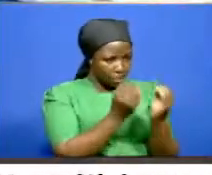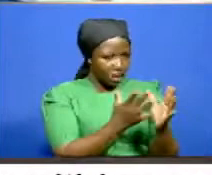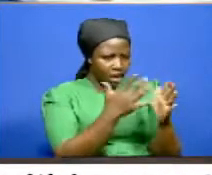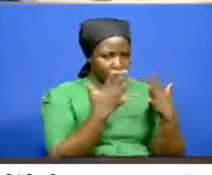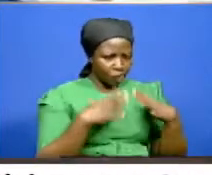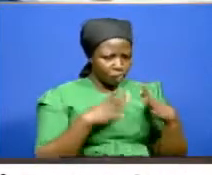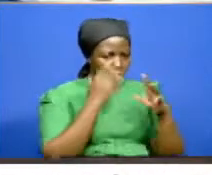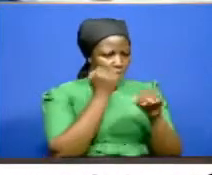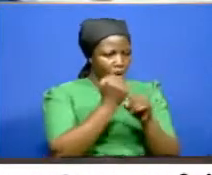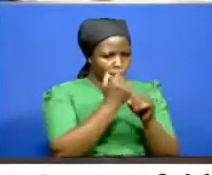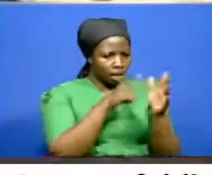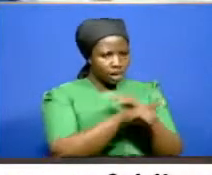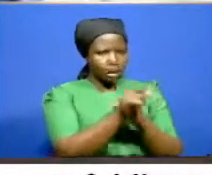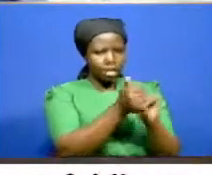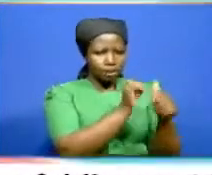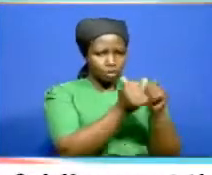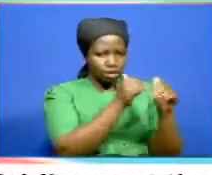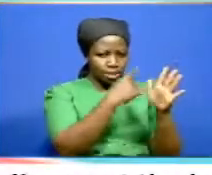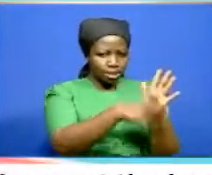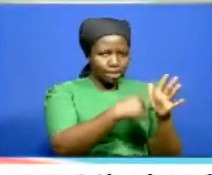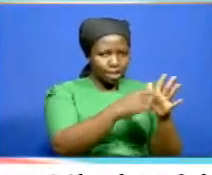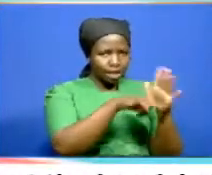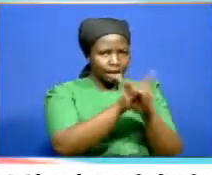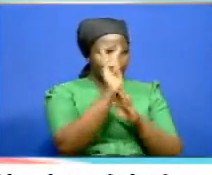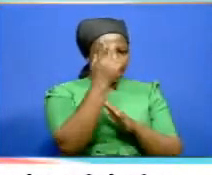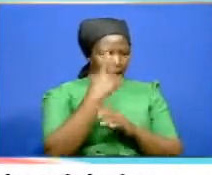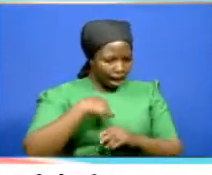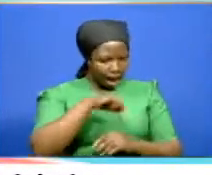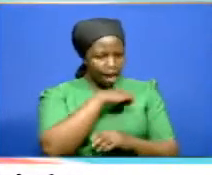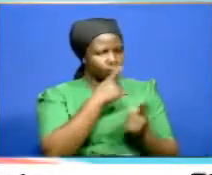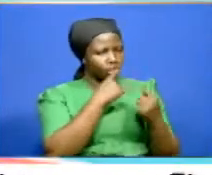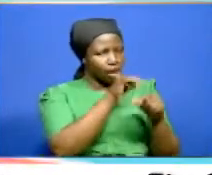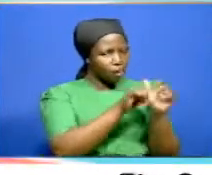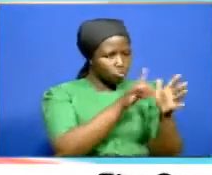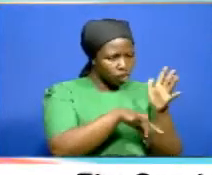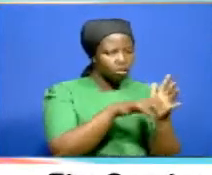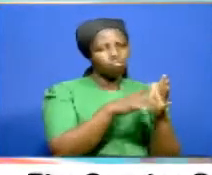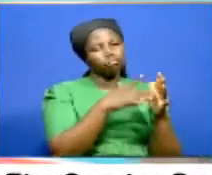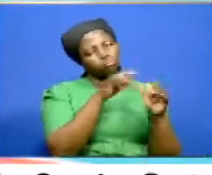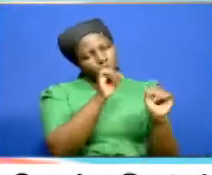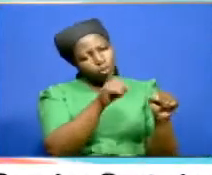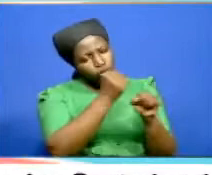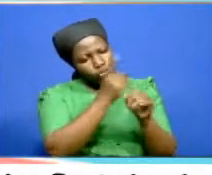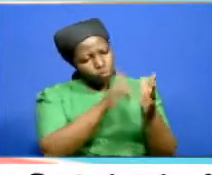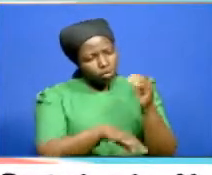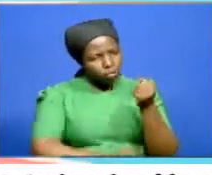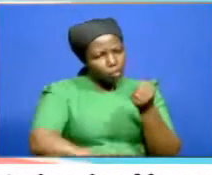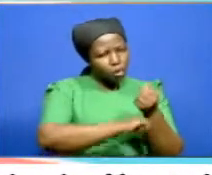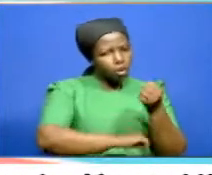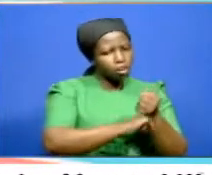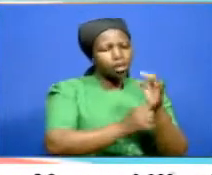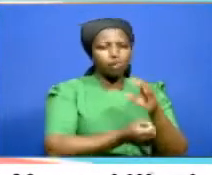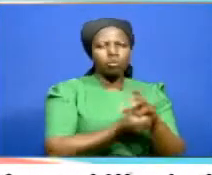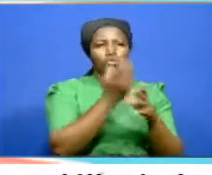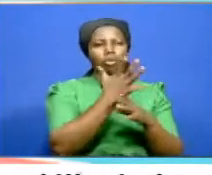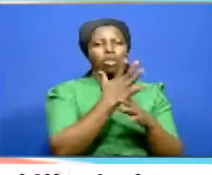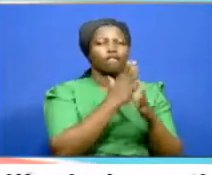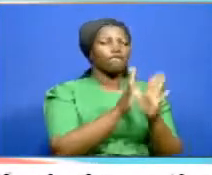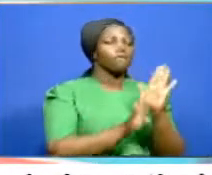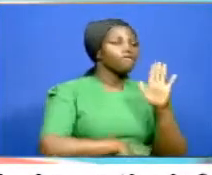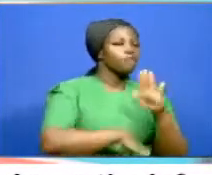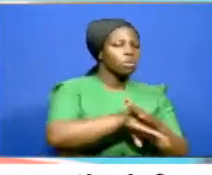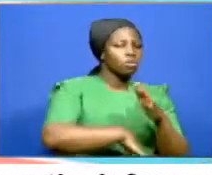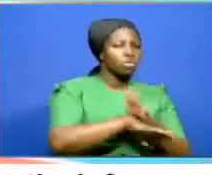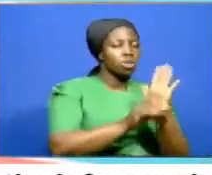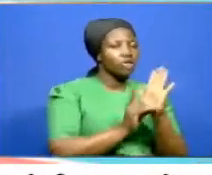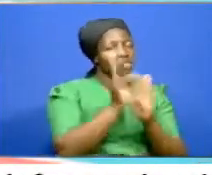sports industry in Kenya, we've been talking about what needs to be done in order to support football, be it the growth of football development, which I'm talking about the